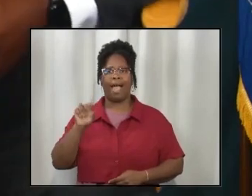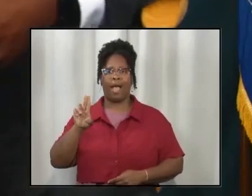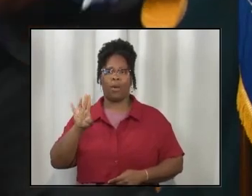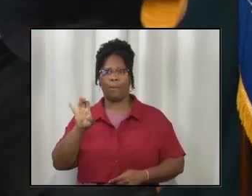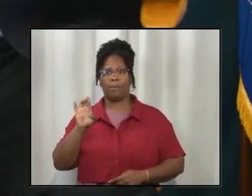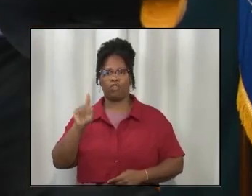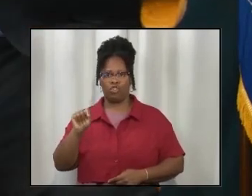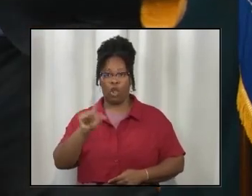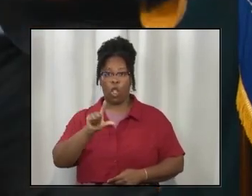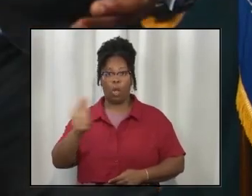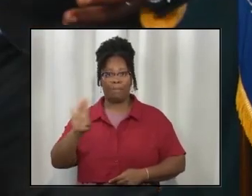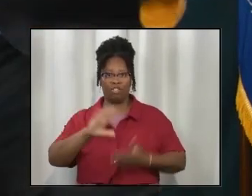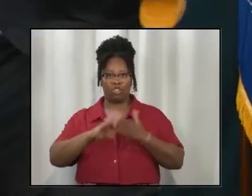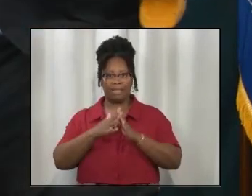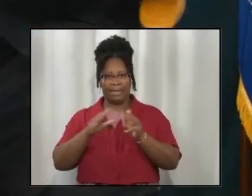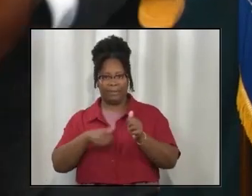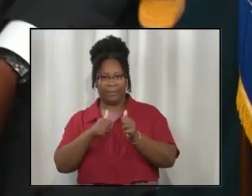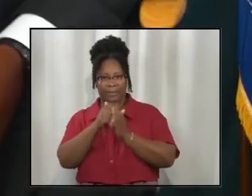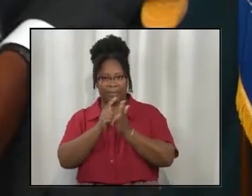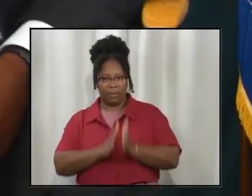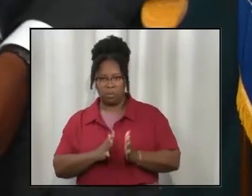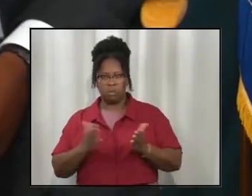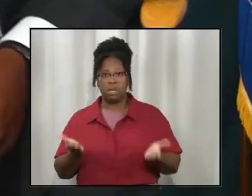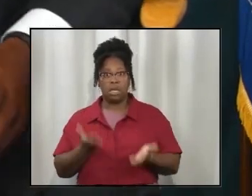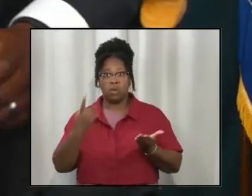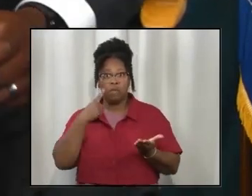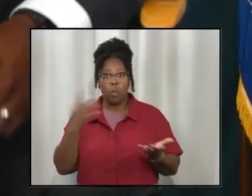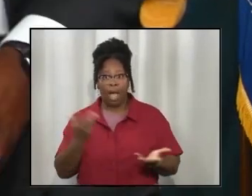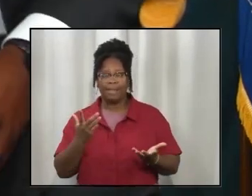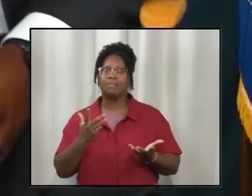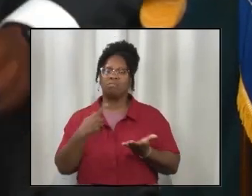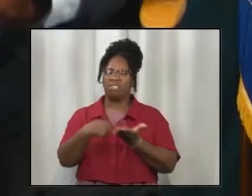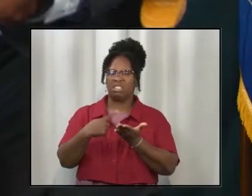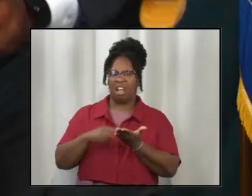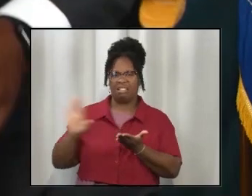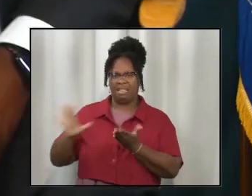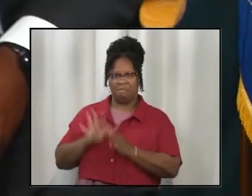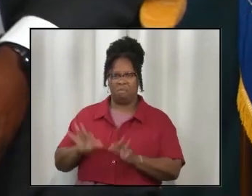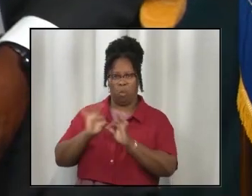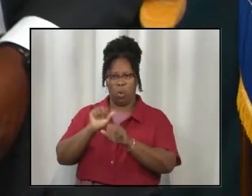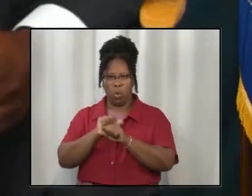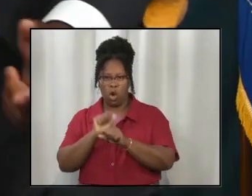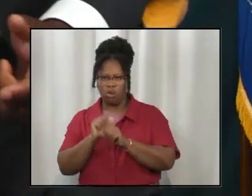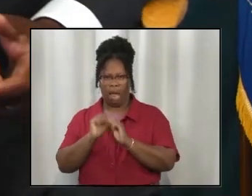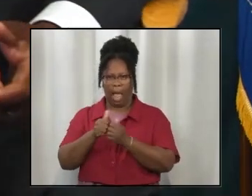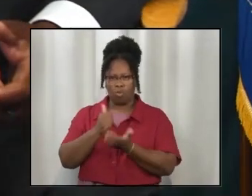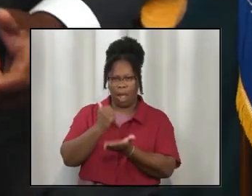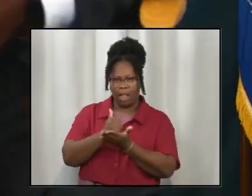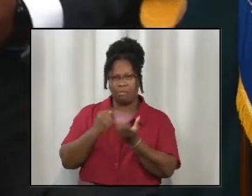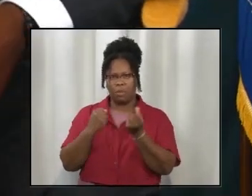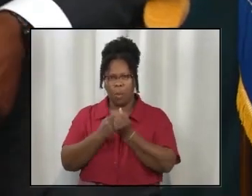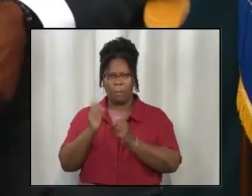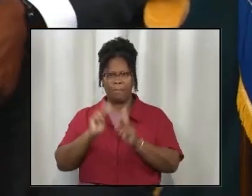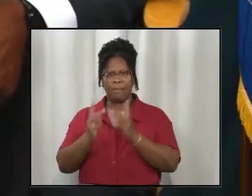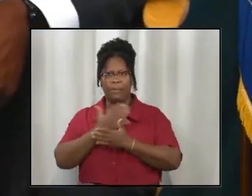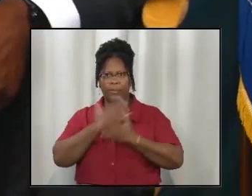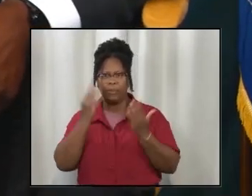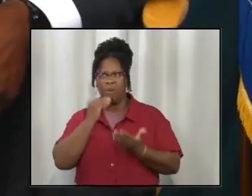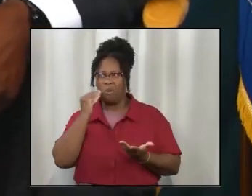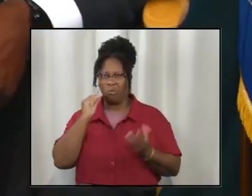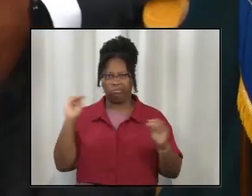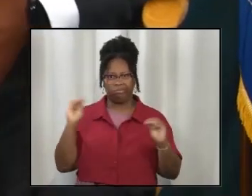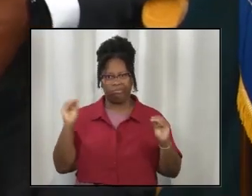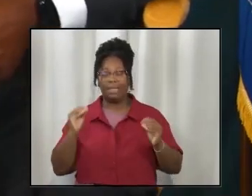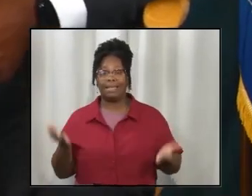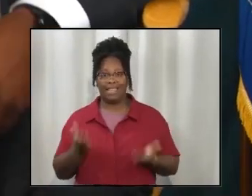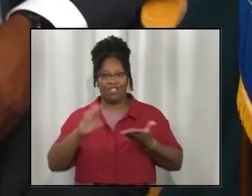today about the important work that he and his office are doing to help people and support people experiencing homelessness here in the city of Long Beach.